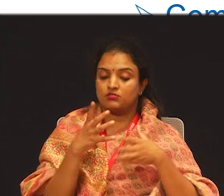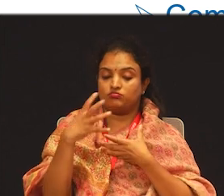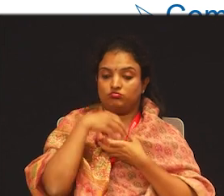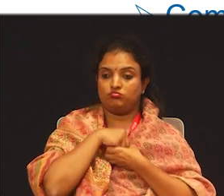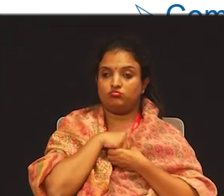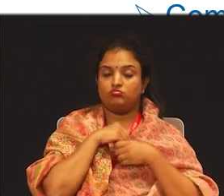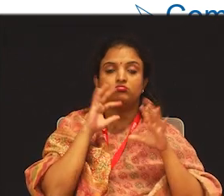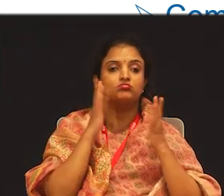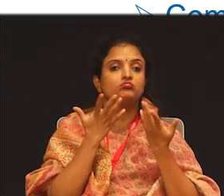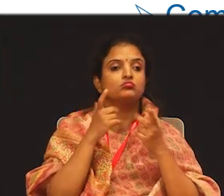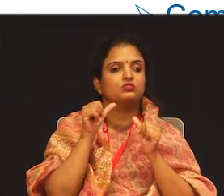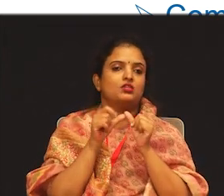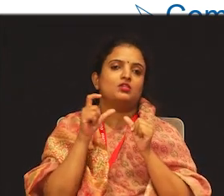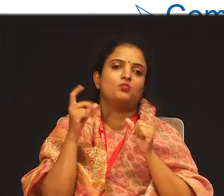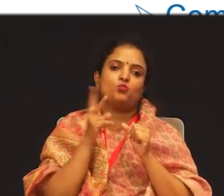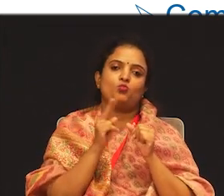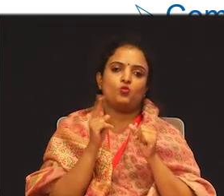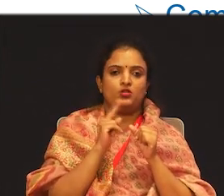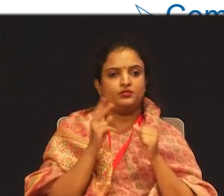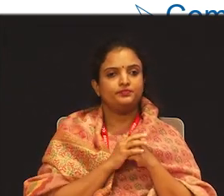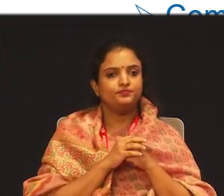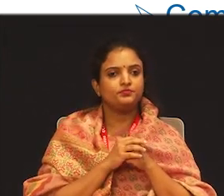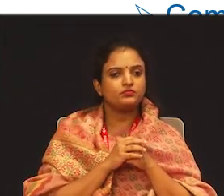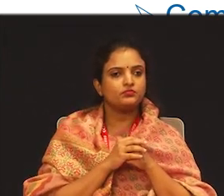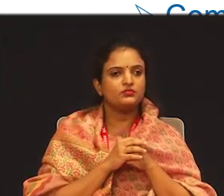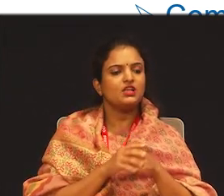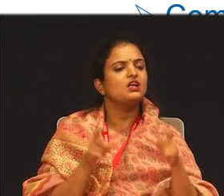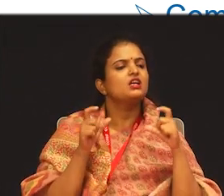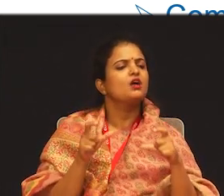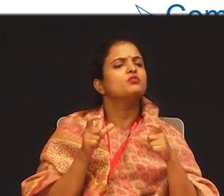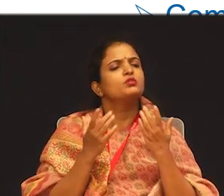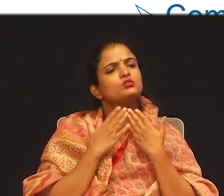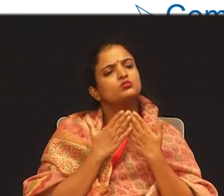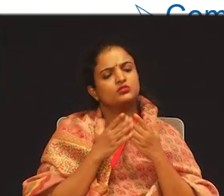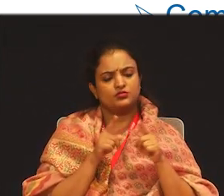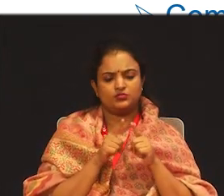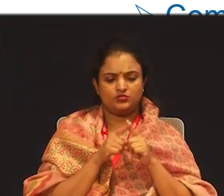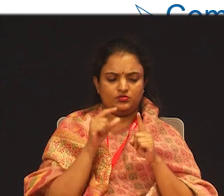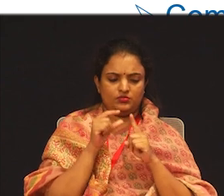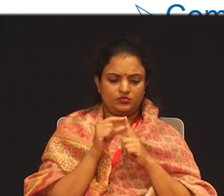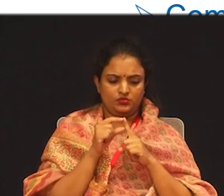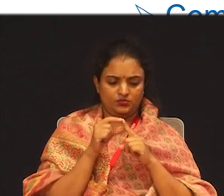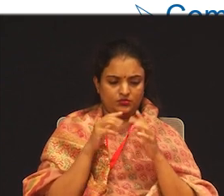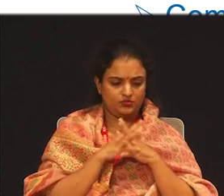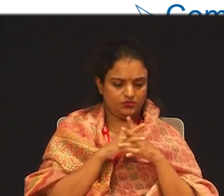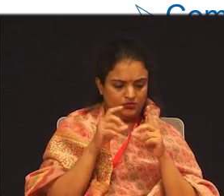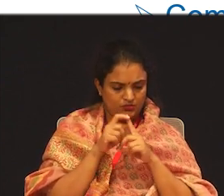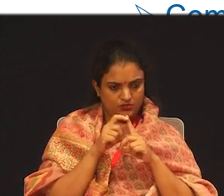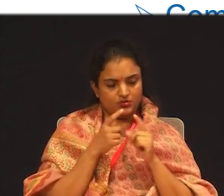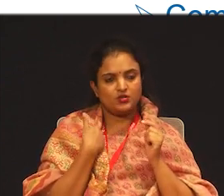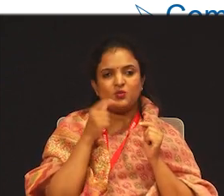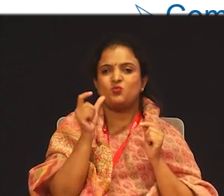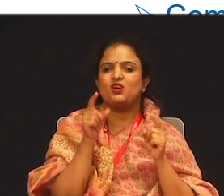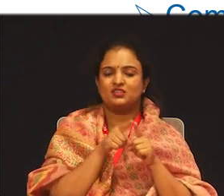accommodations. Now, comfortable schooling for all, CWSN and CWD. These are the two